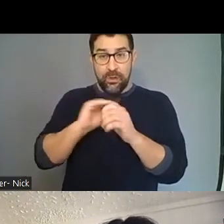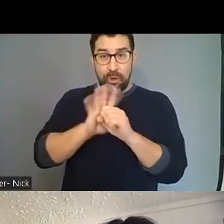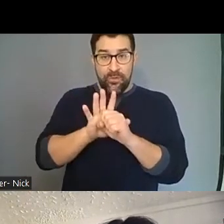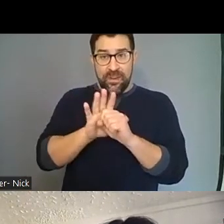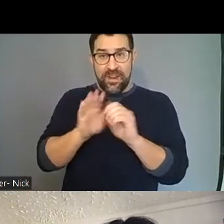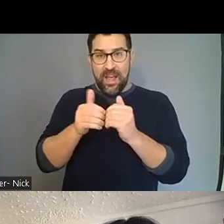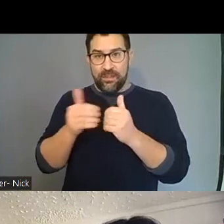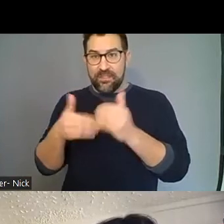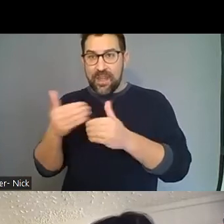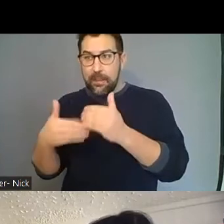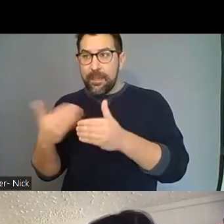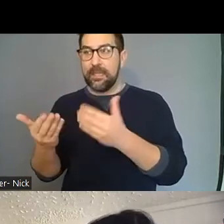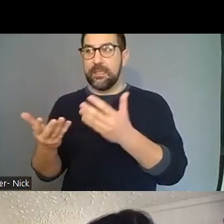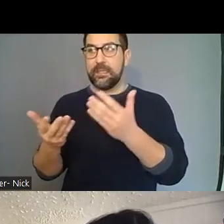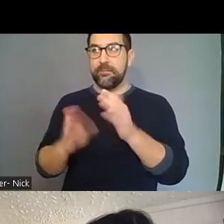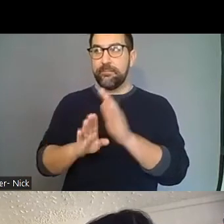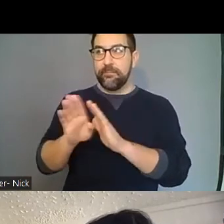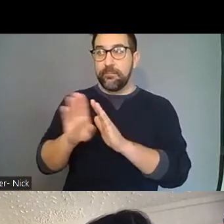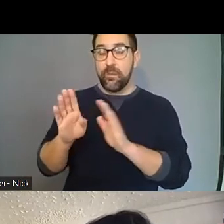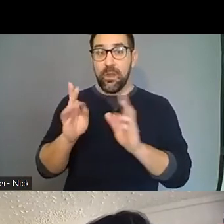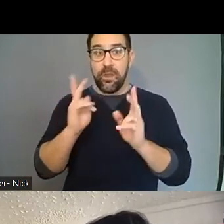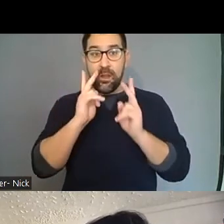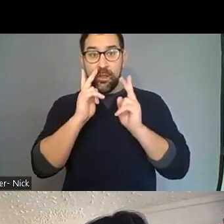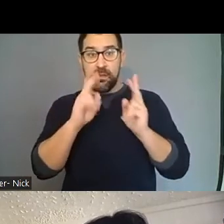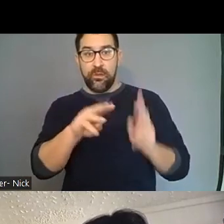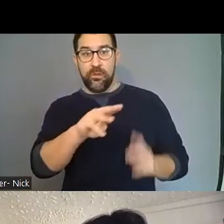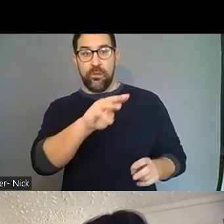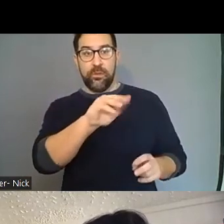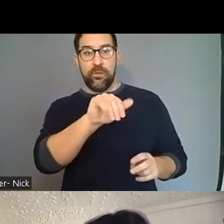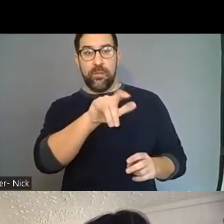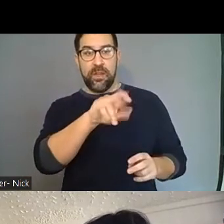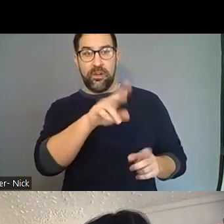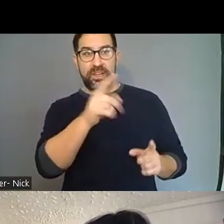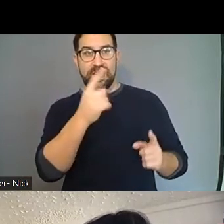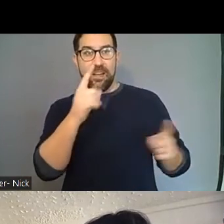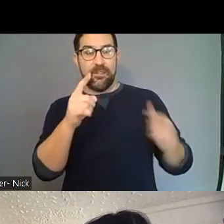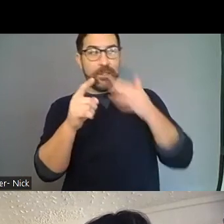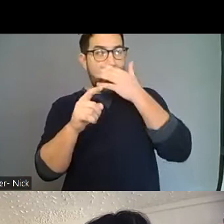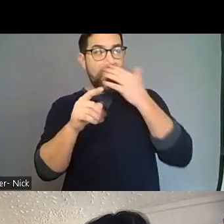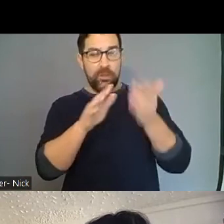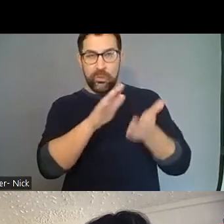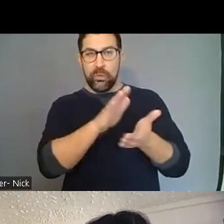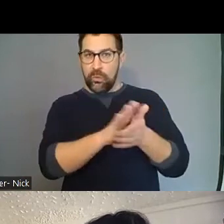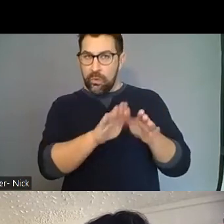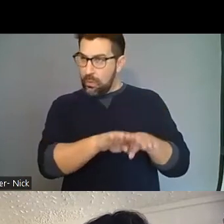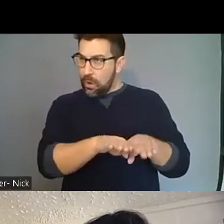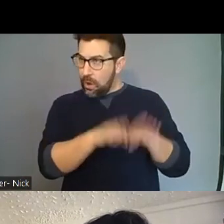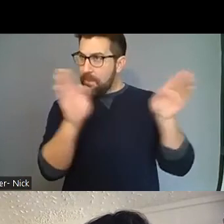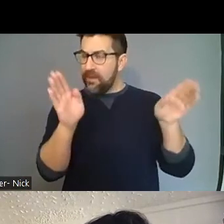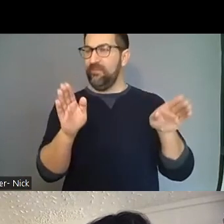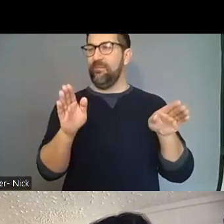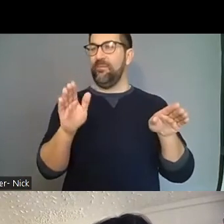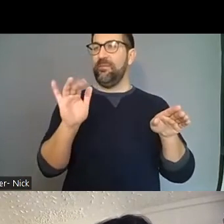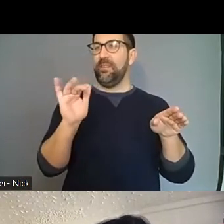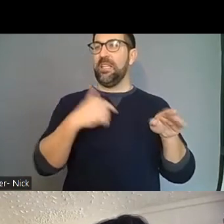developing. And when I saw the mayor announce that schools will stay open, I began to take